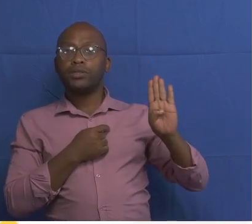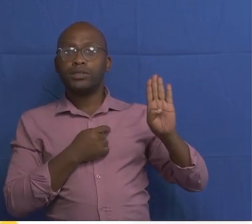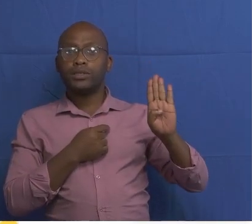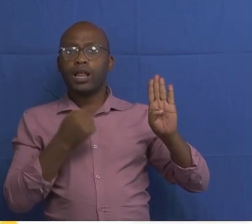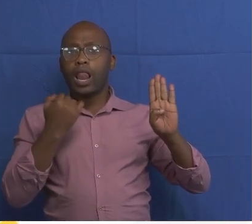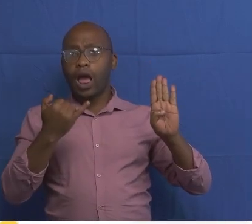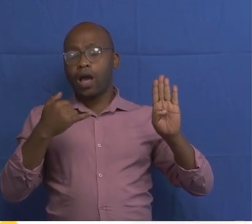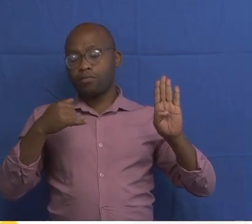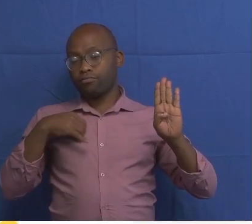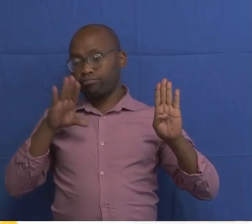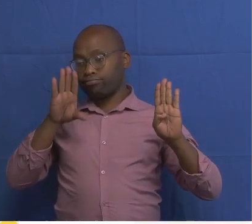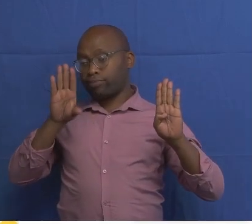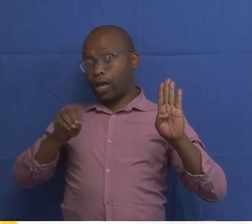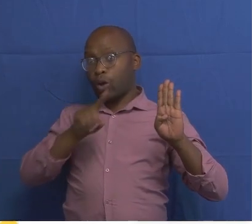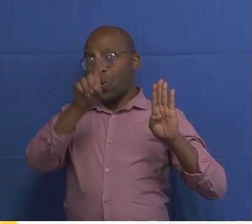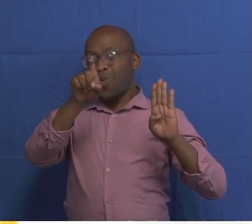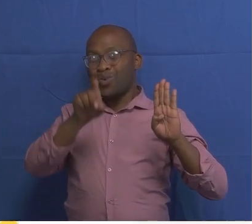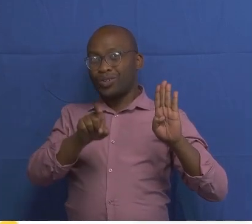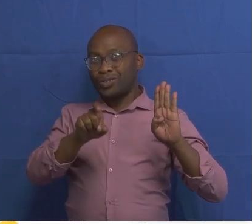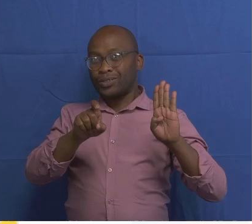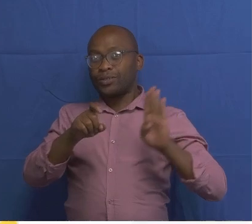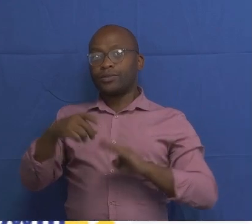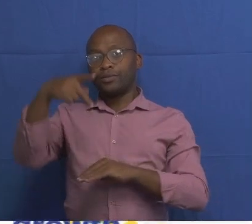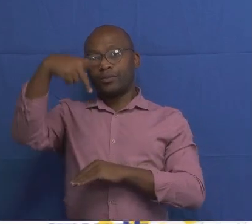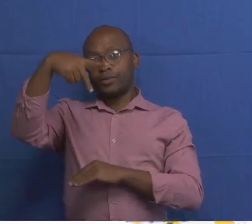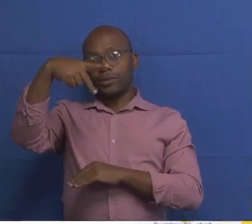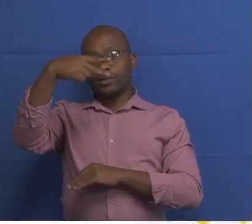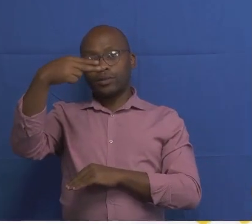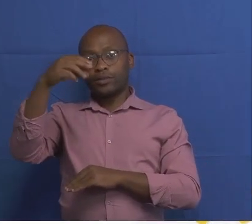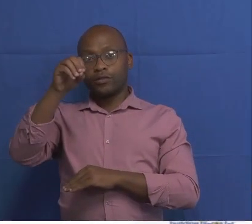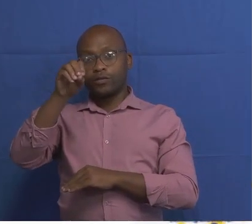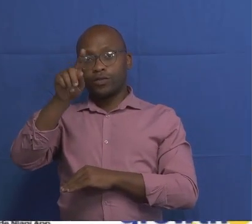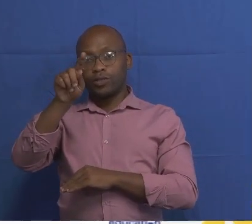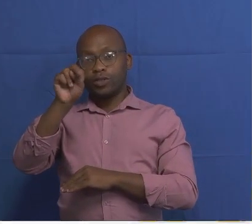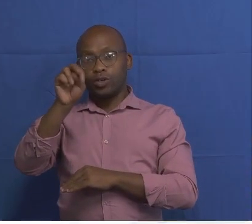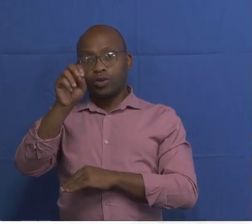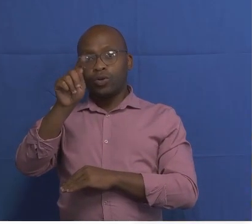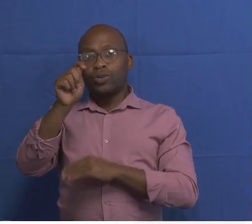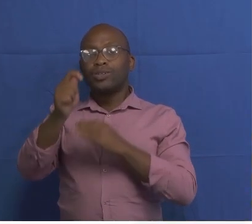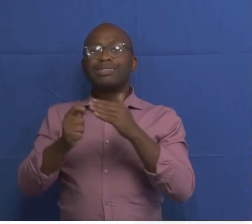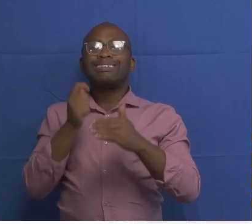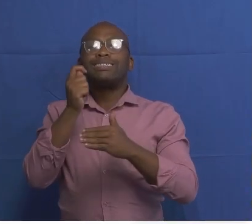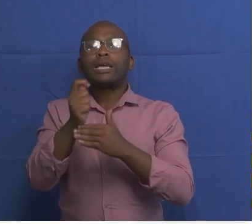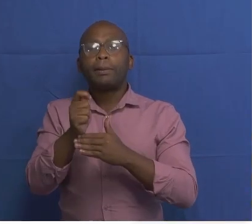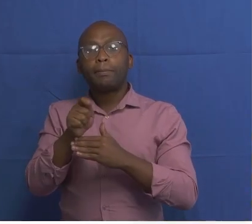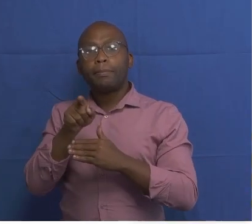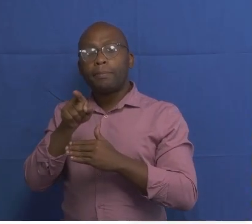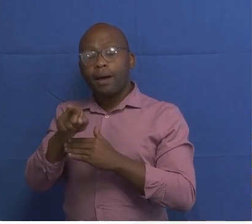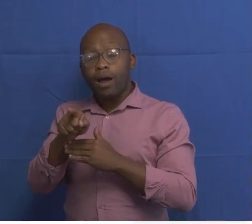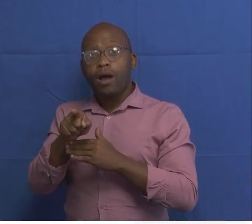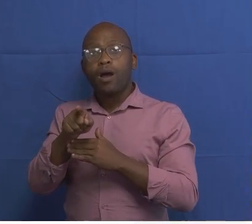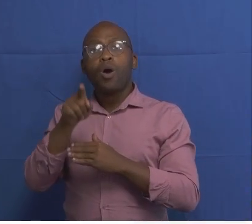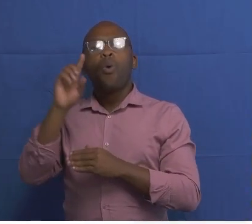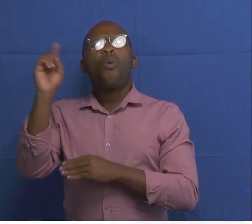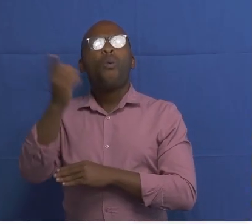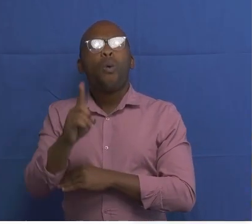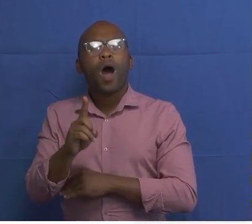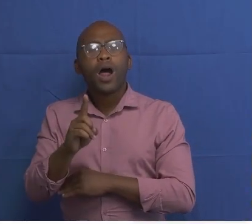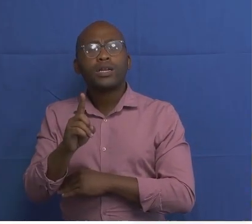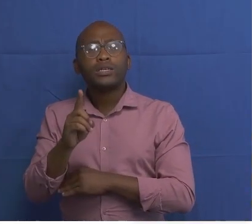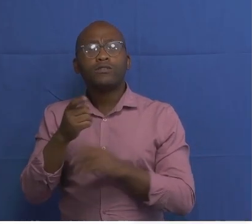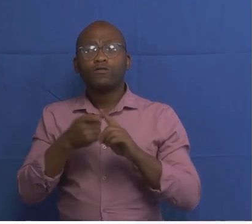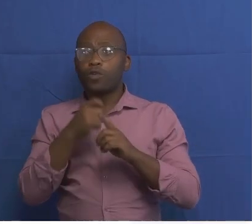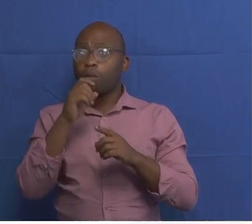A? Remember, we have just defined phenotype as the physical expression or the appearance of an